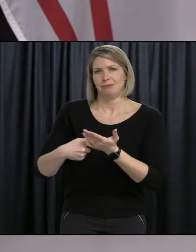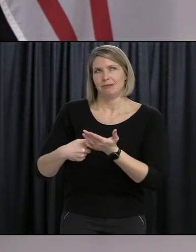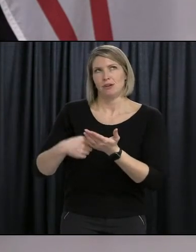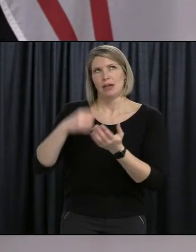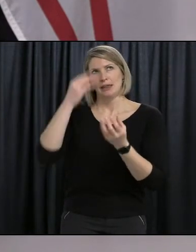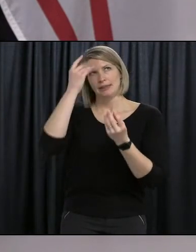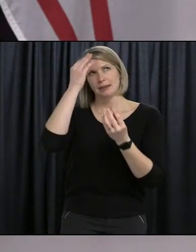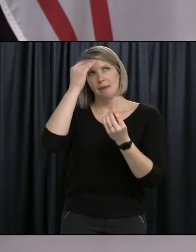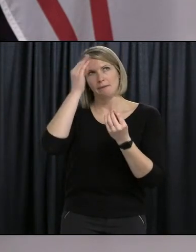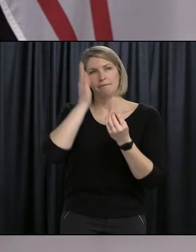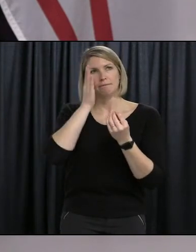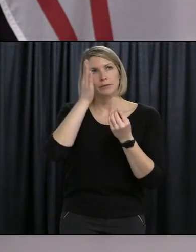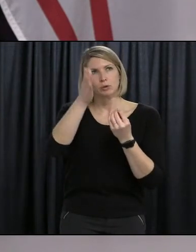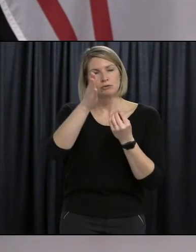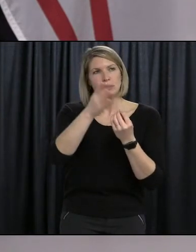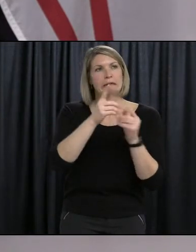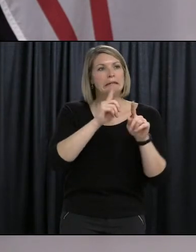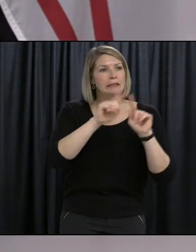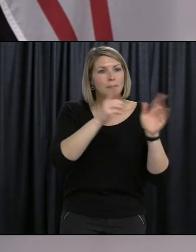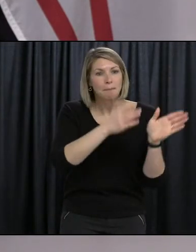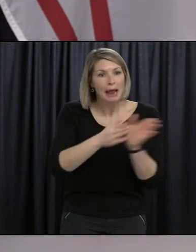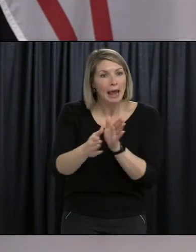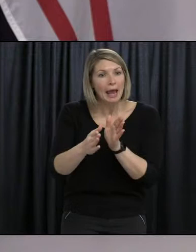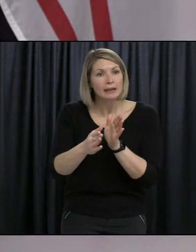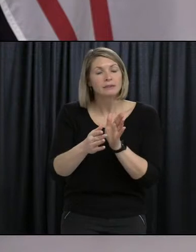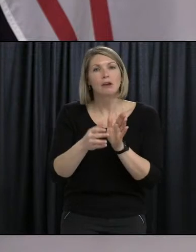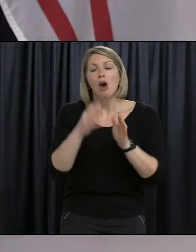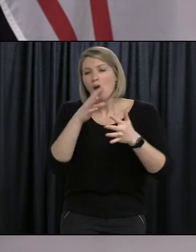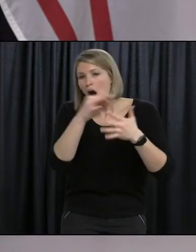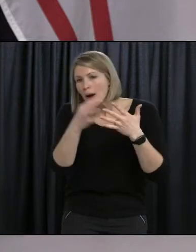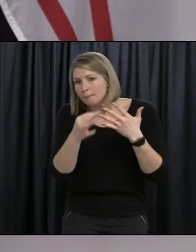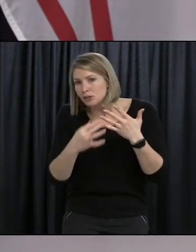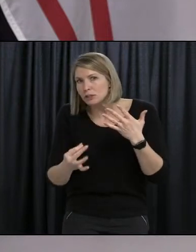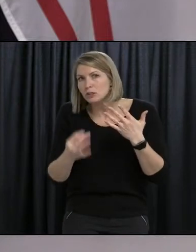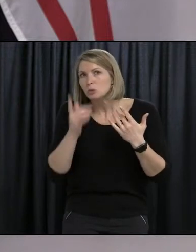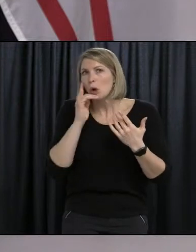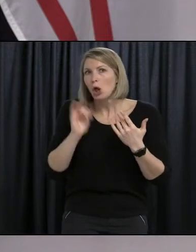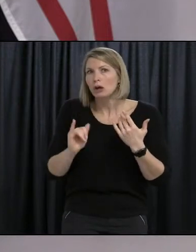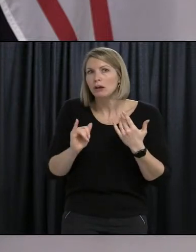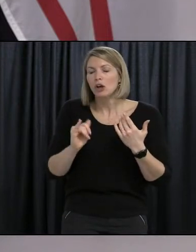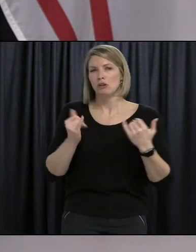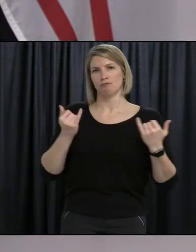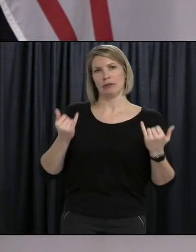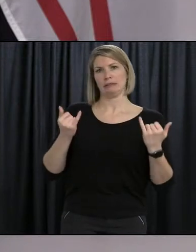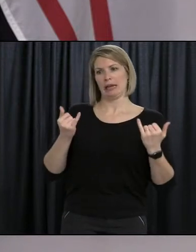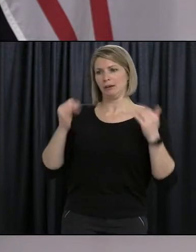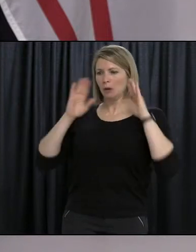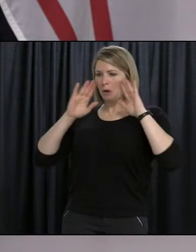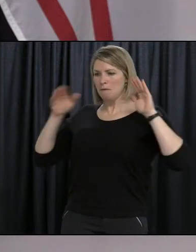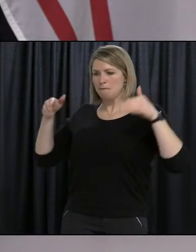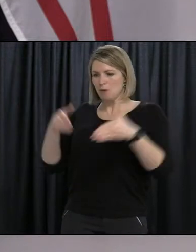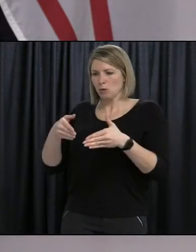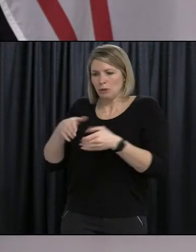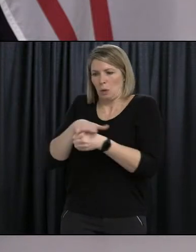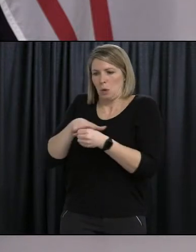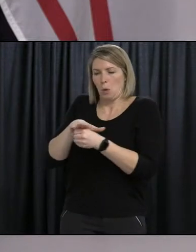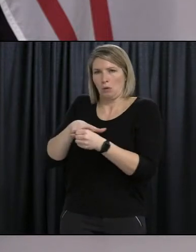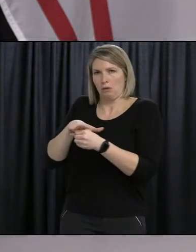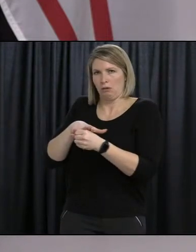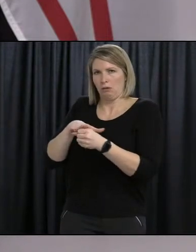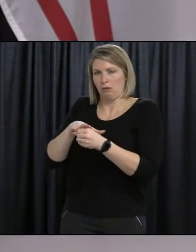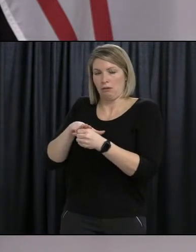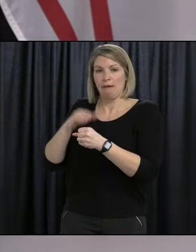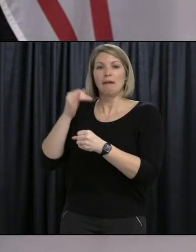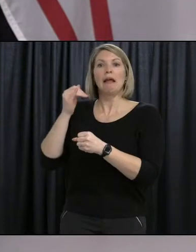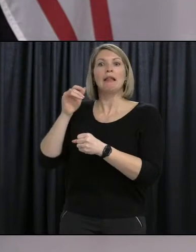strategies at this point, and we're certainly looking at that. This outbreak is certainly taking a lot of our time right now, but as time goes on, those